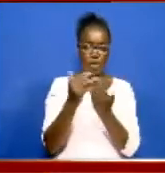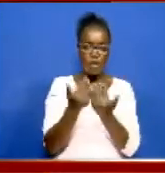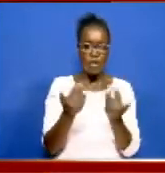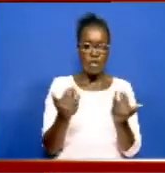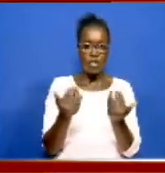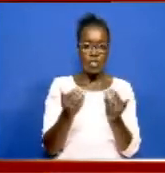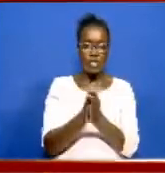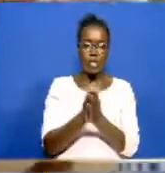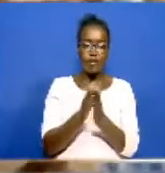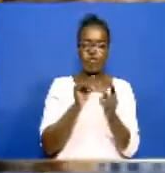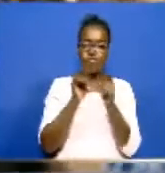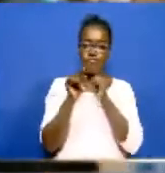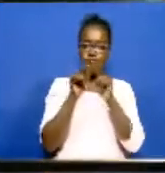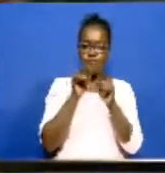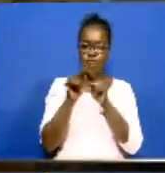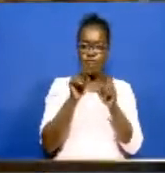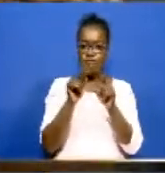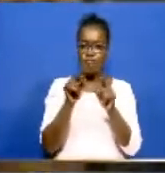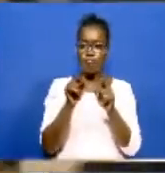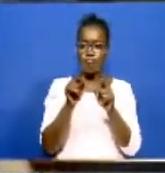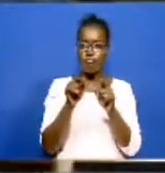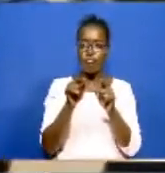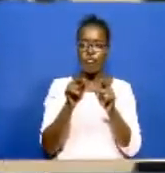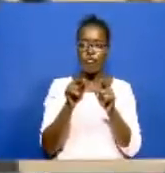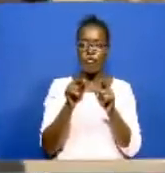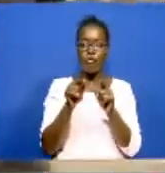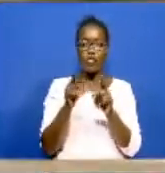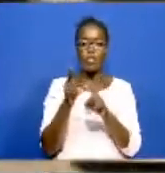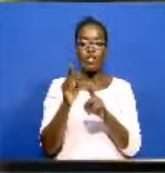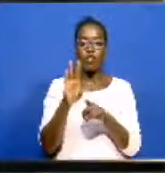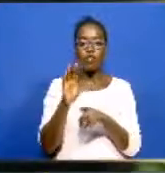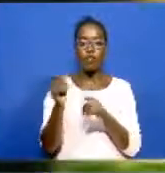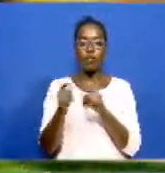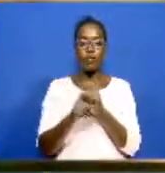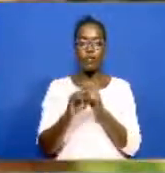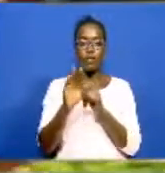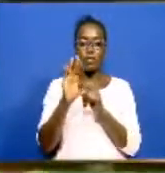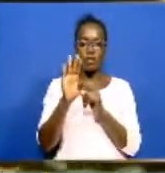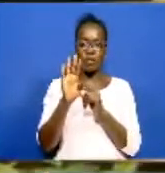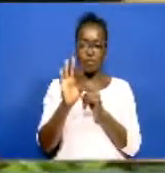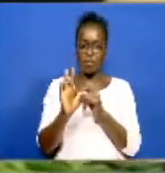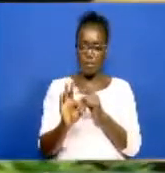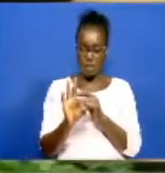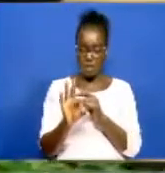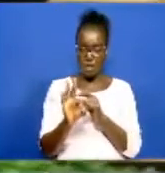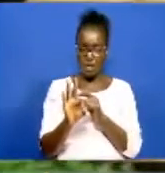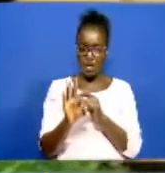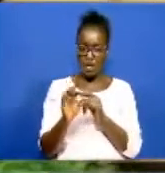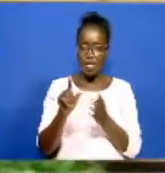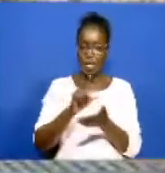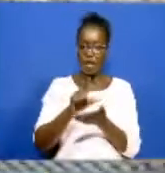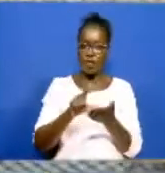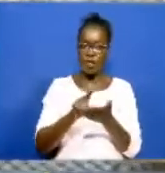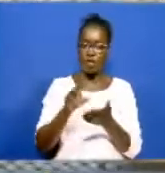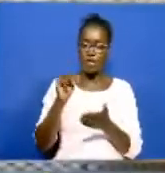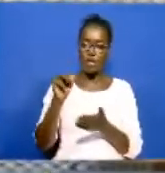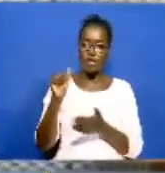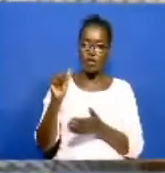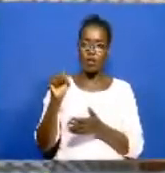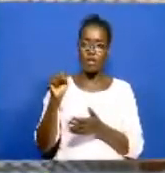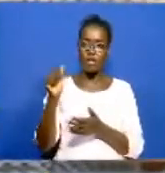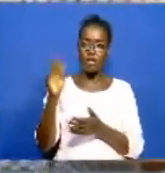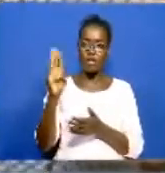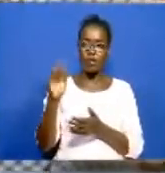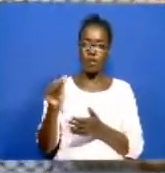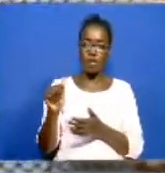and incitement. Osoro was charged that on the 4th of March at Kiamukama location within Masaba sub-county in